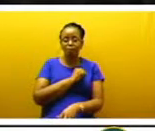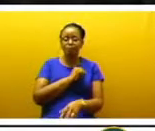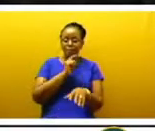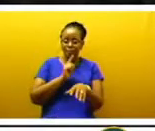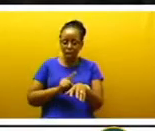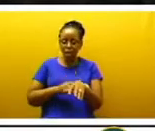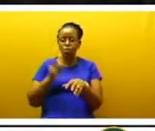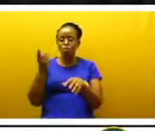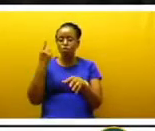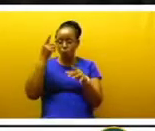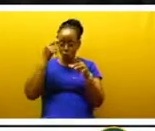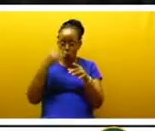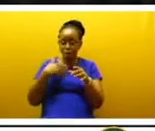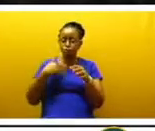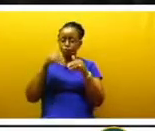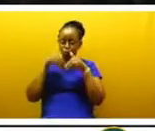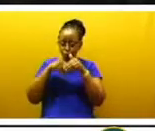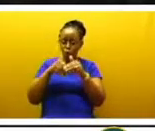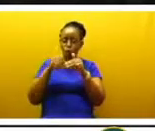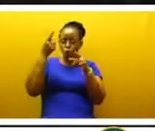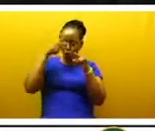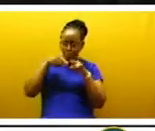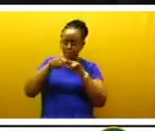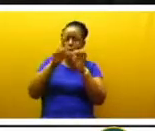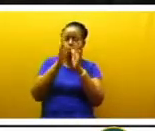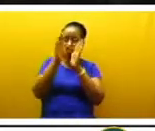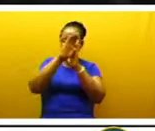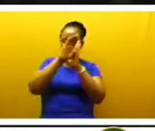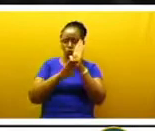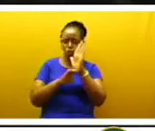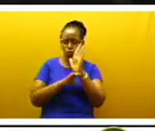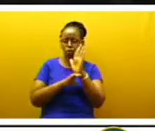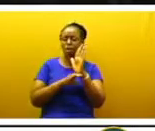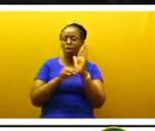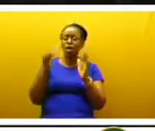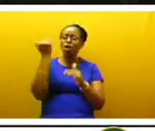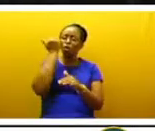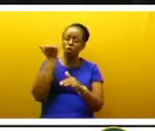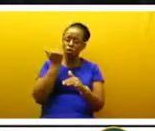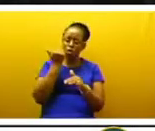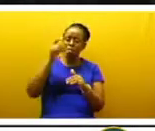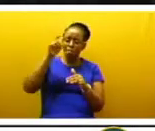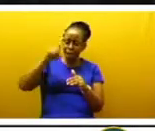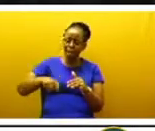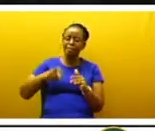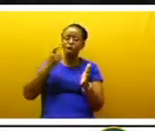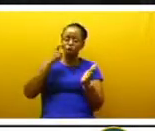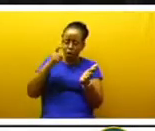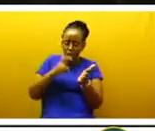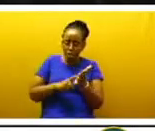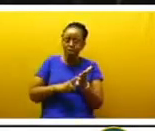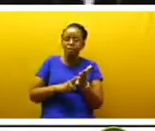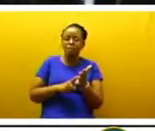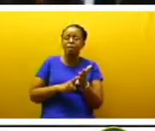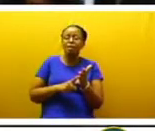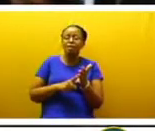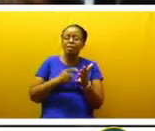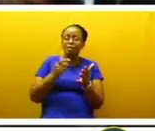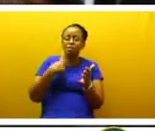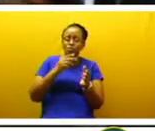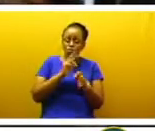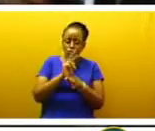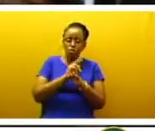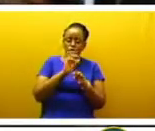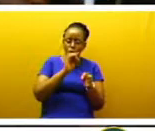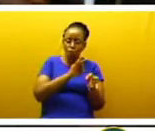the Constitution, the courts should still recognize the usurpation of power.